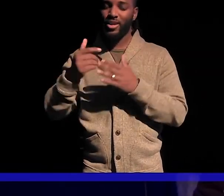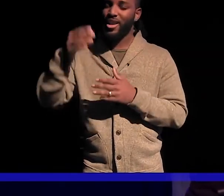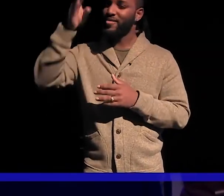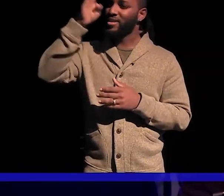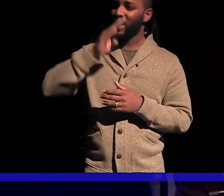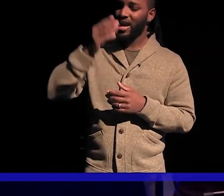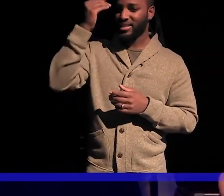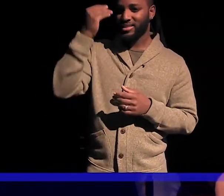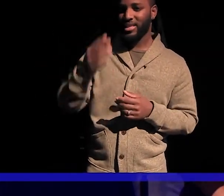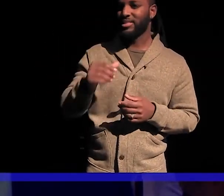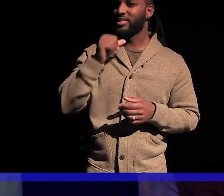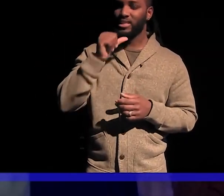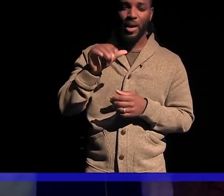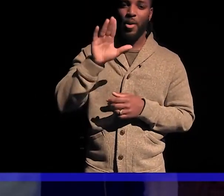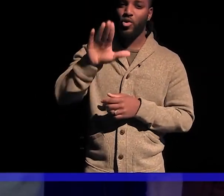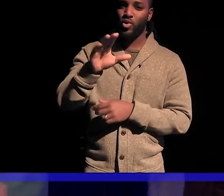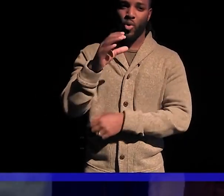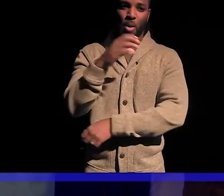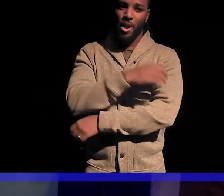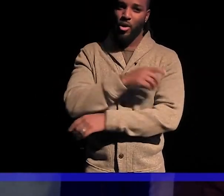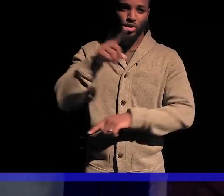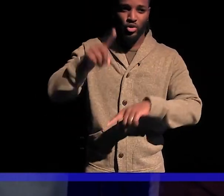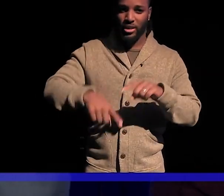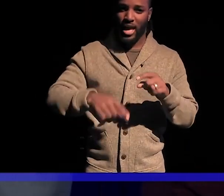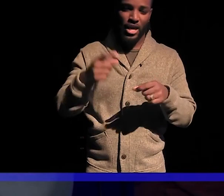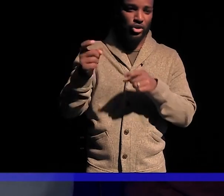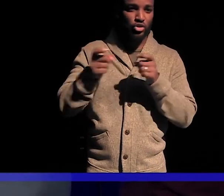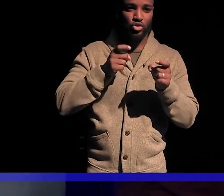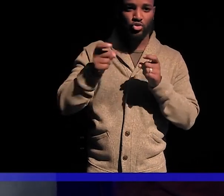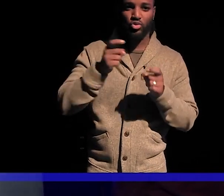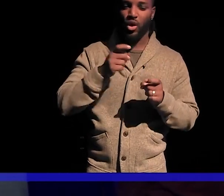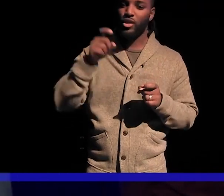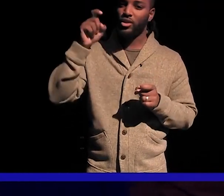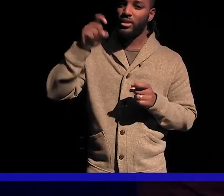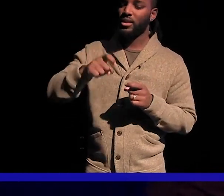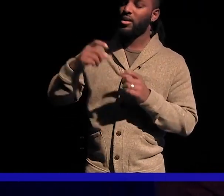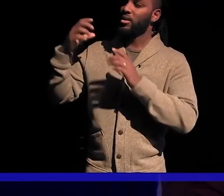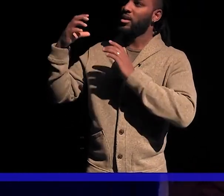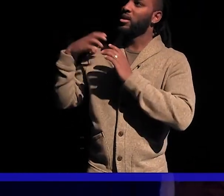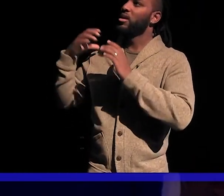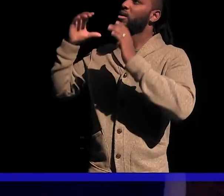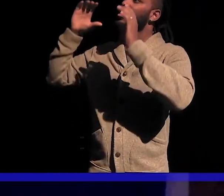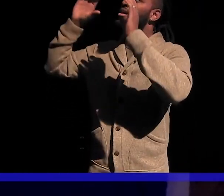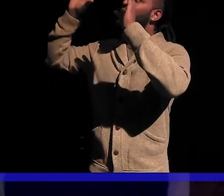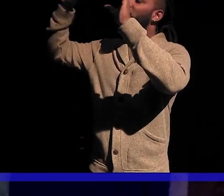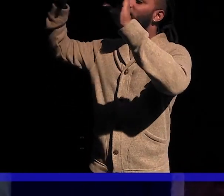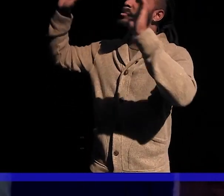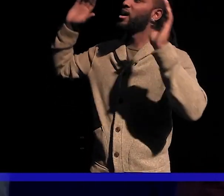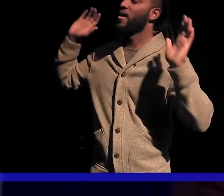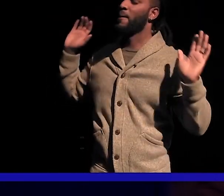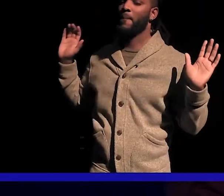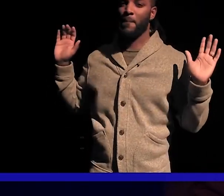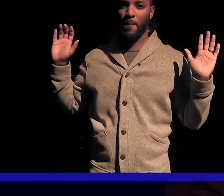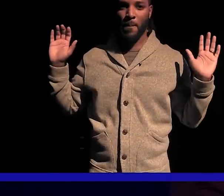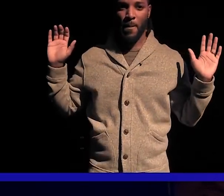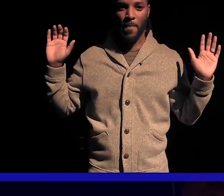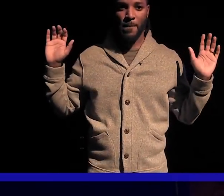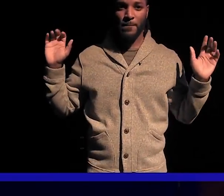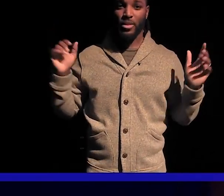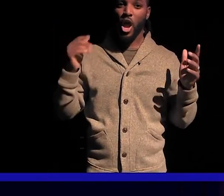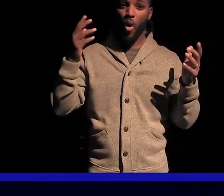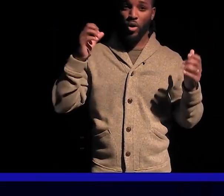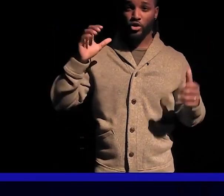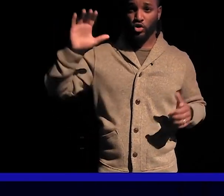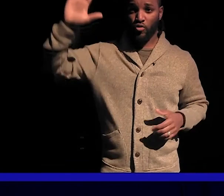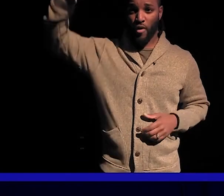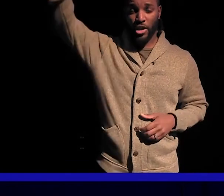by might nor by power, but by my Spirit, says the Lord. Maybe you just need to be born again of the Spirit. And I want you to just raise